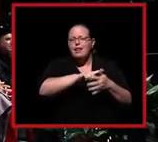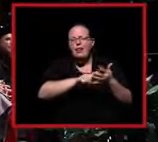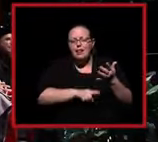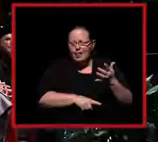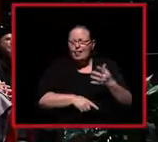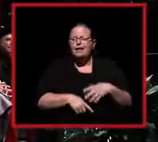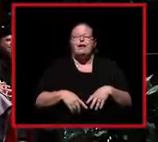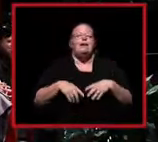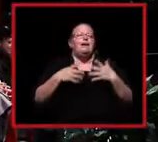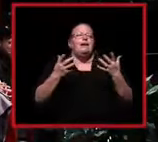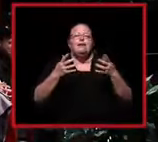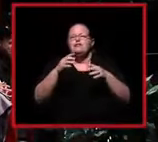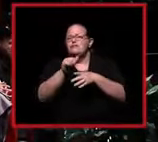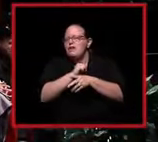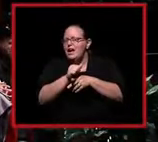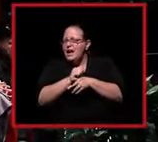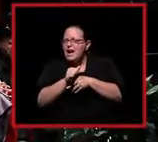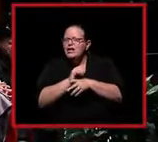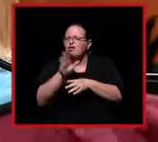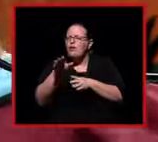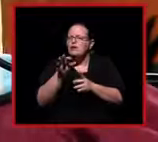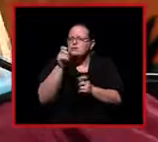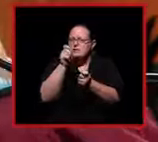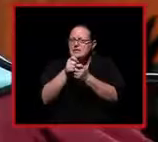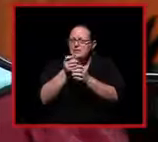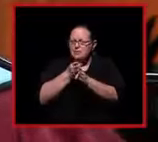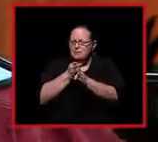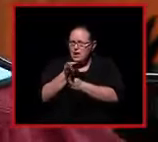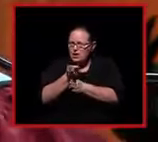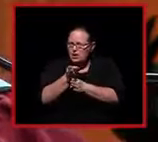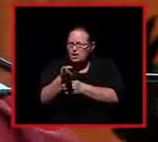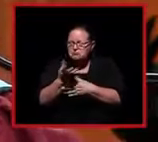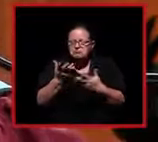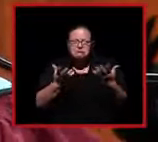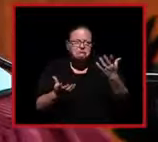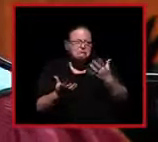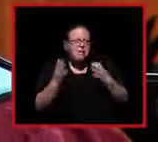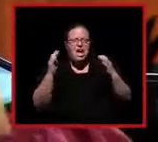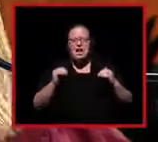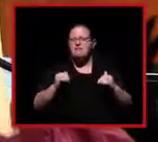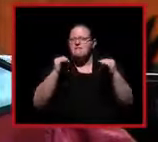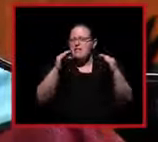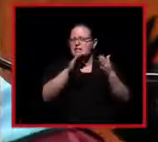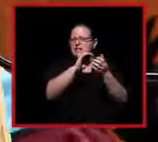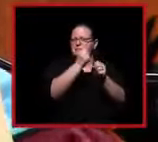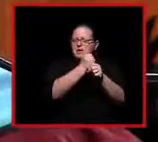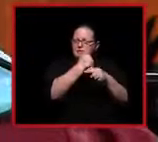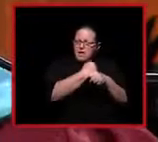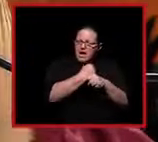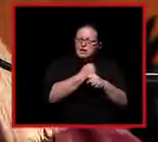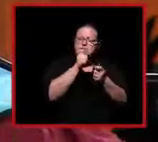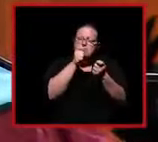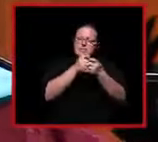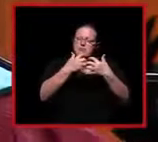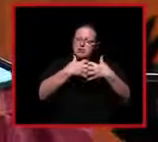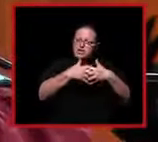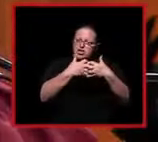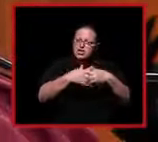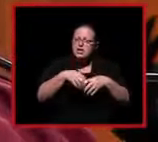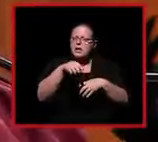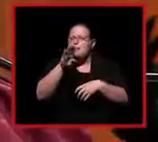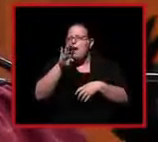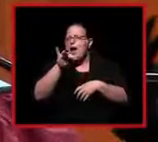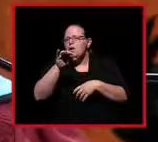and mastered your chosen course of study, whether it be advanced manufacturing, precision machining,